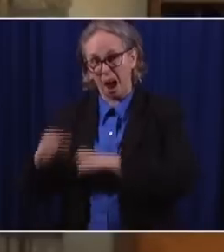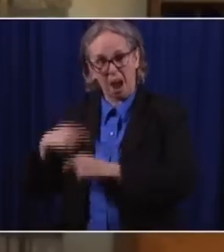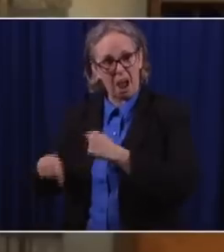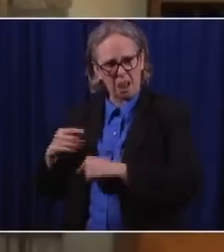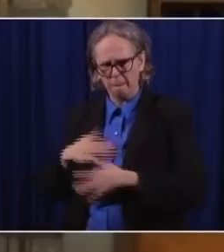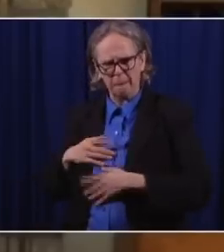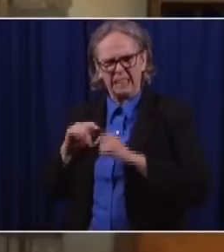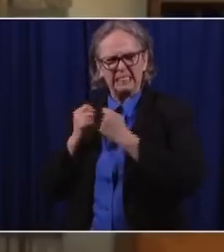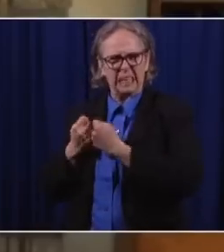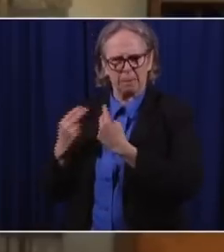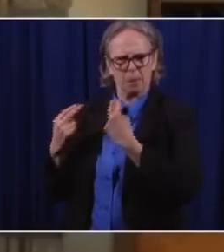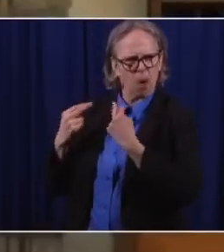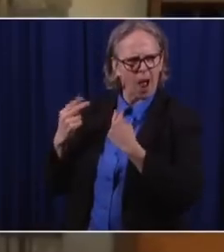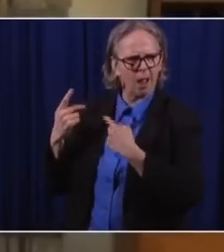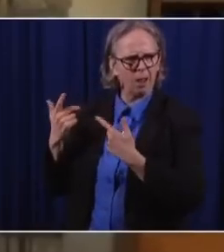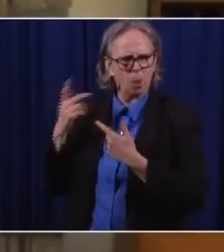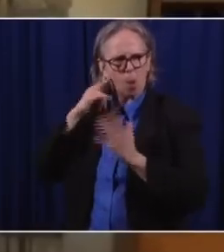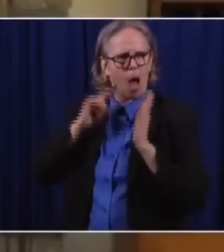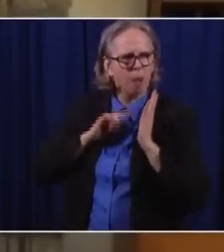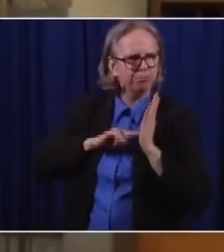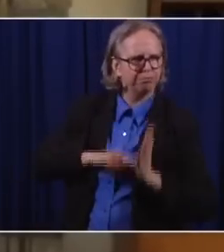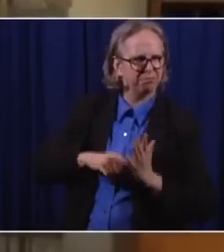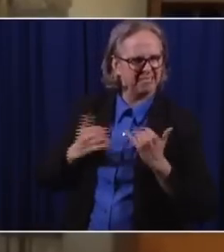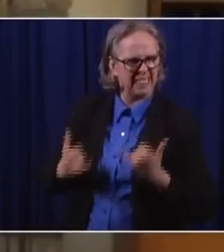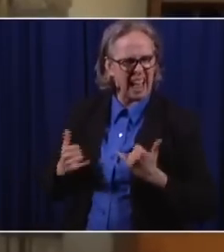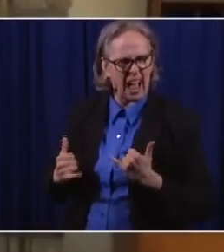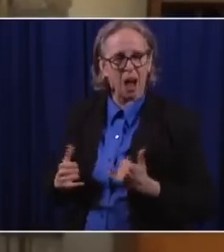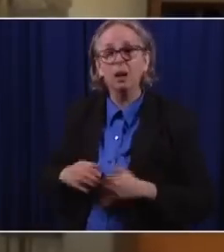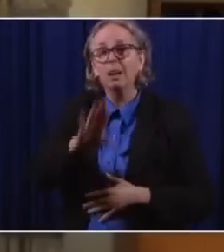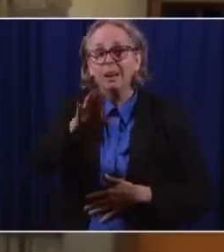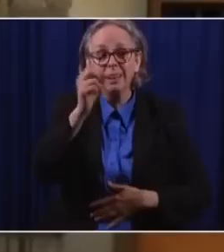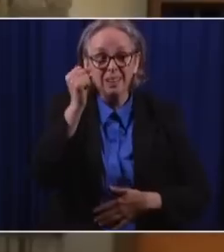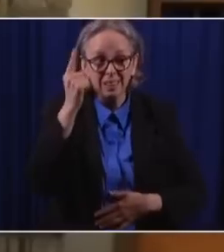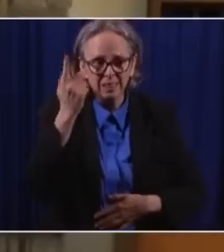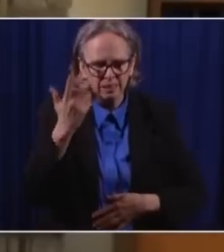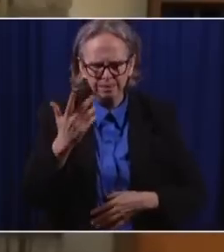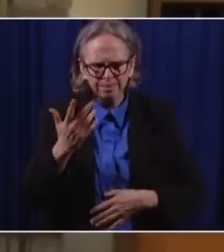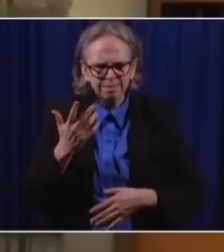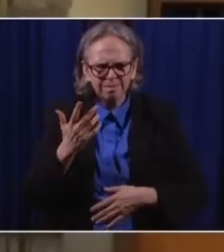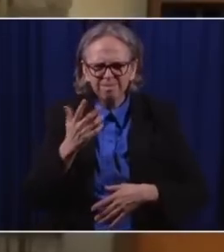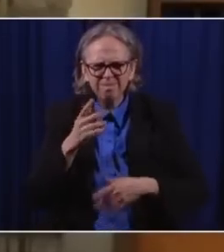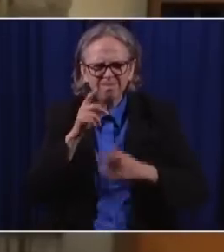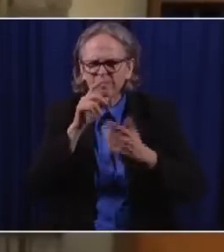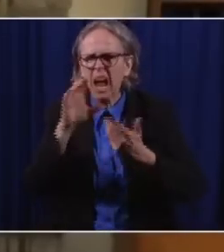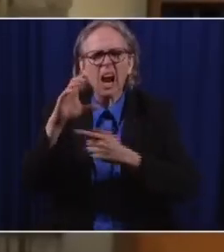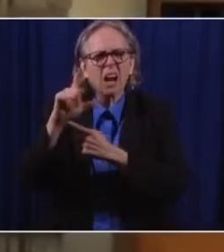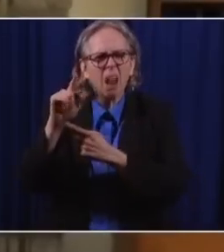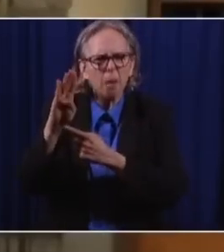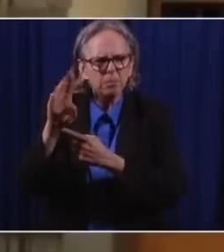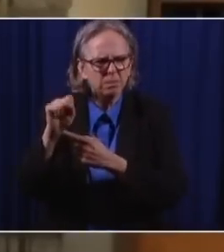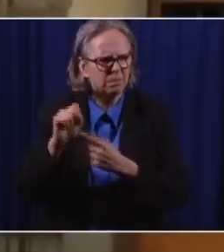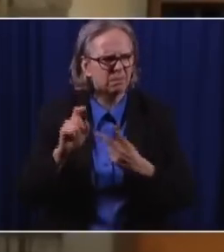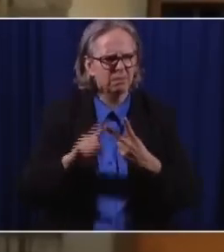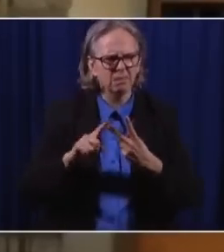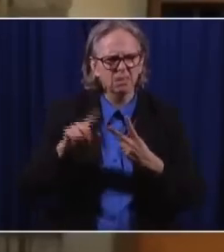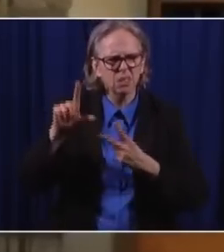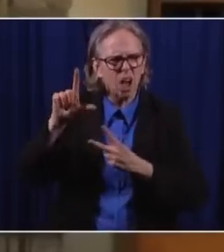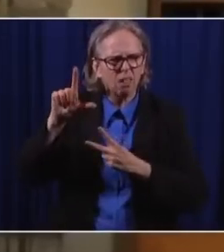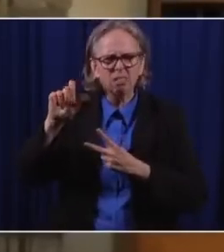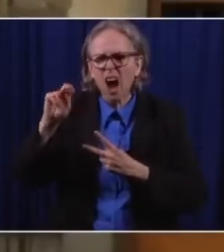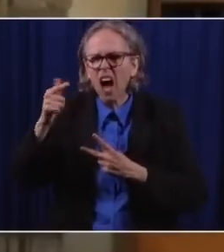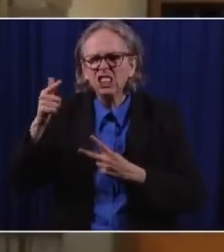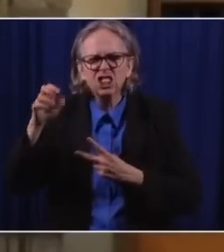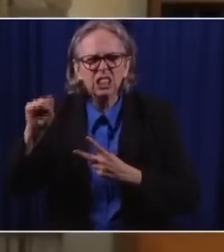we'll go back and we'll look and see how, what we're seeing. But many times that person might be at a bar one